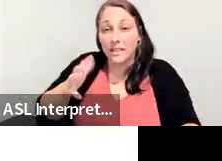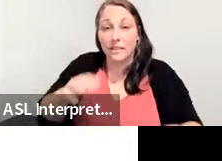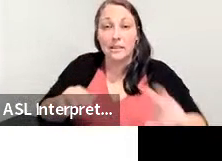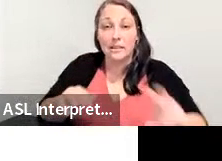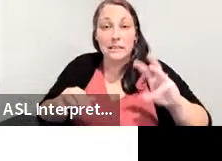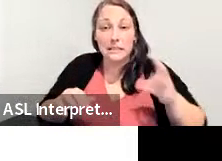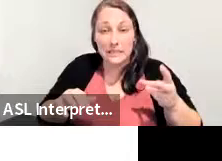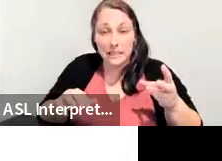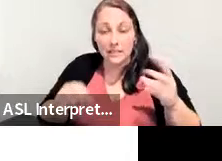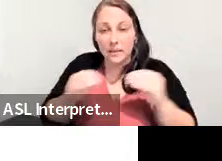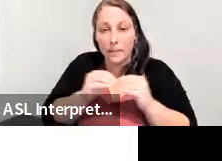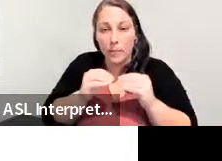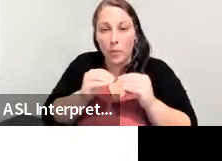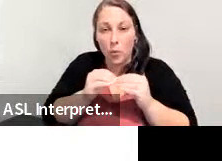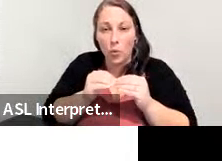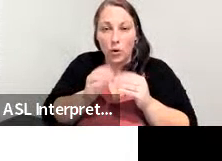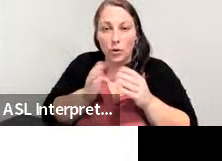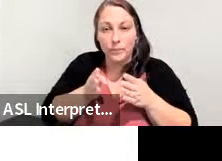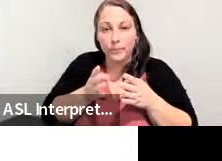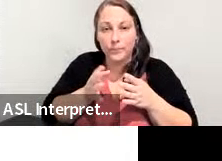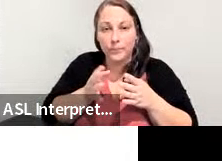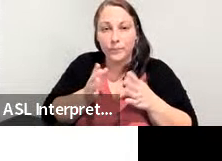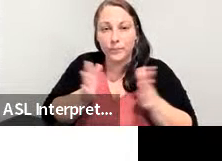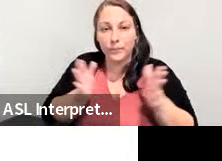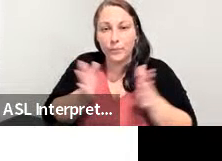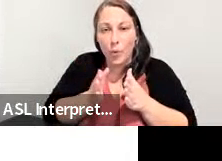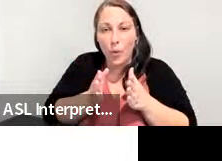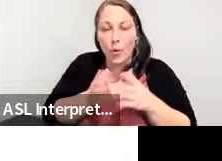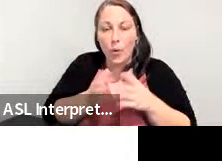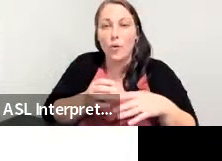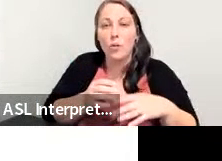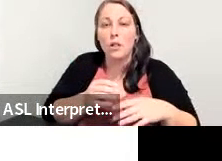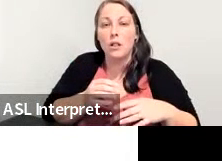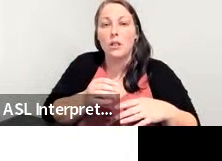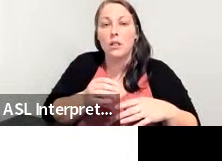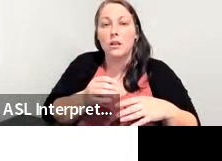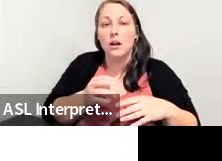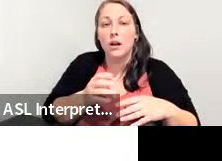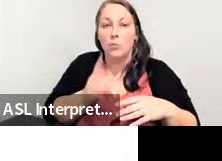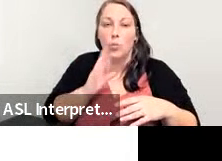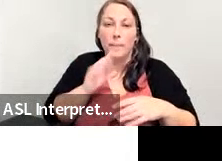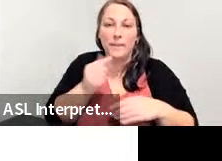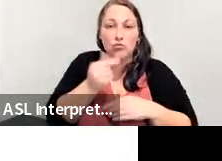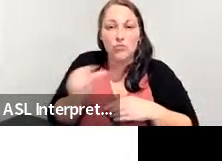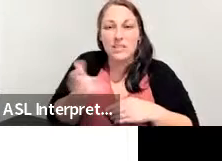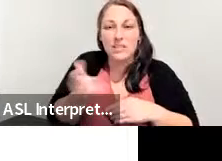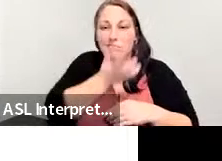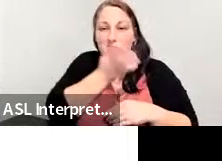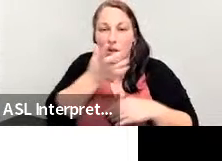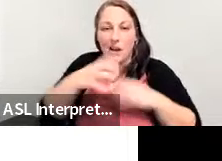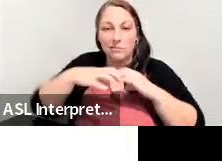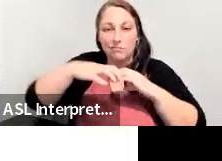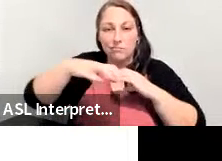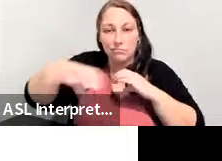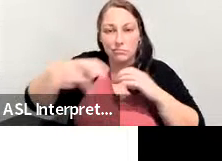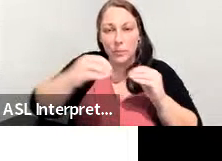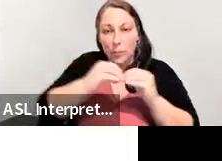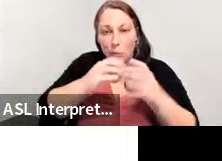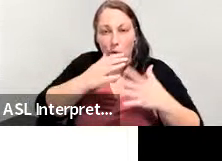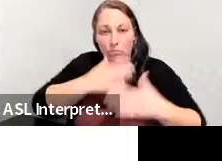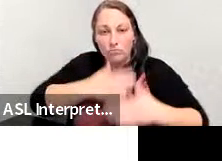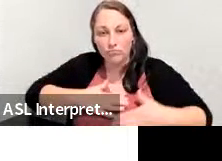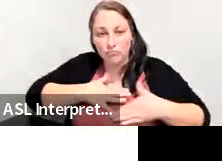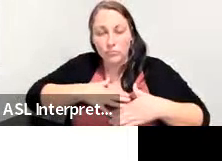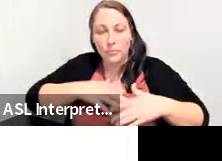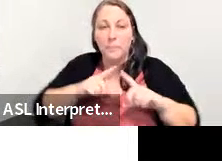with the open spaces in between that will be very green and lush. And then on Penn Street, we have the longer elevation, but again, it's